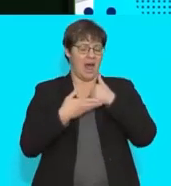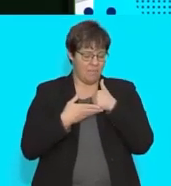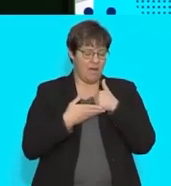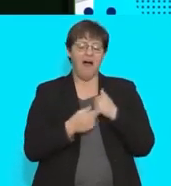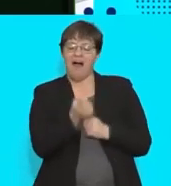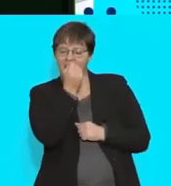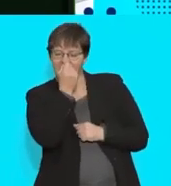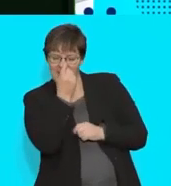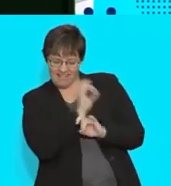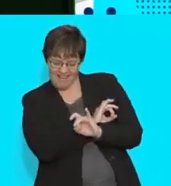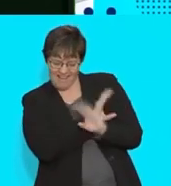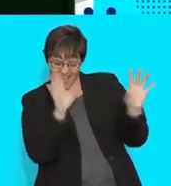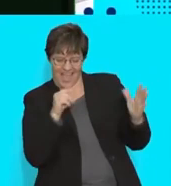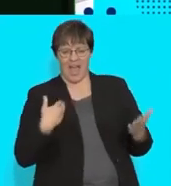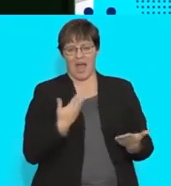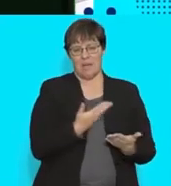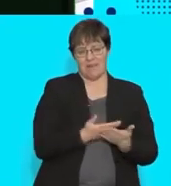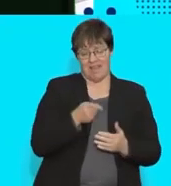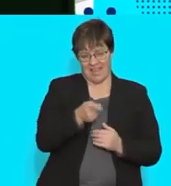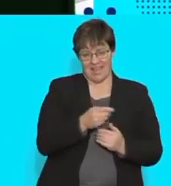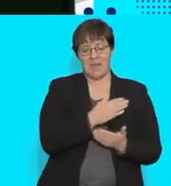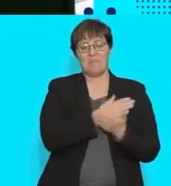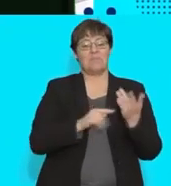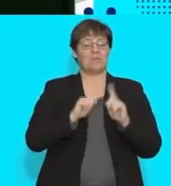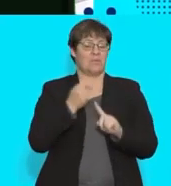us in doing the application of